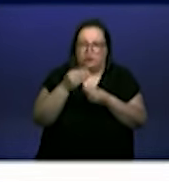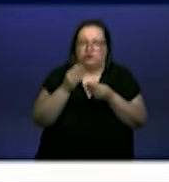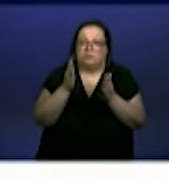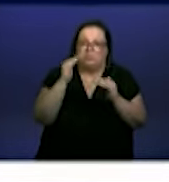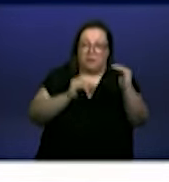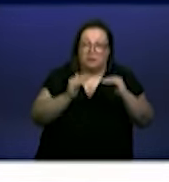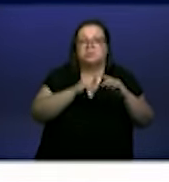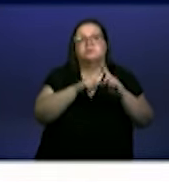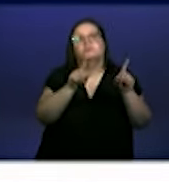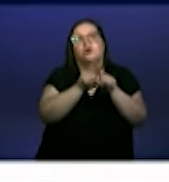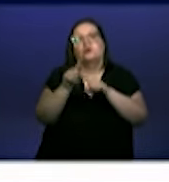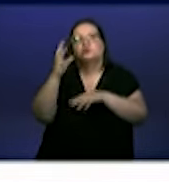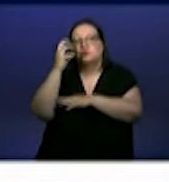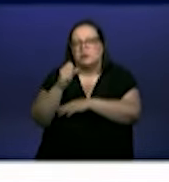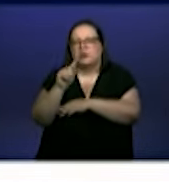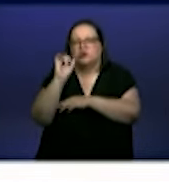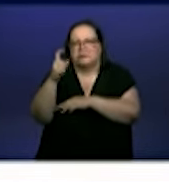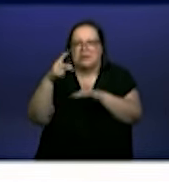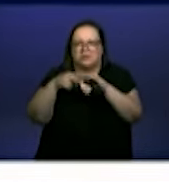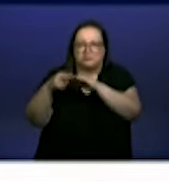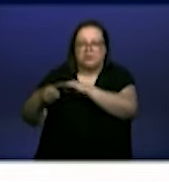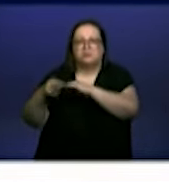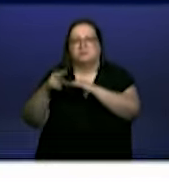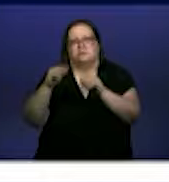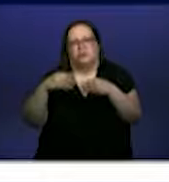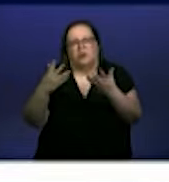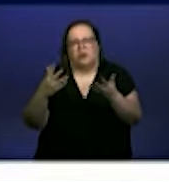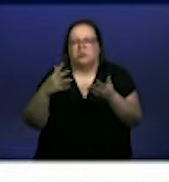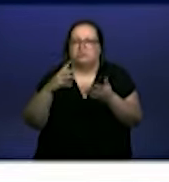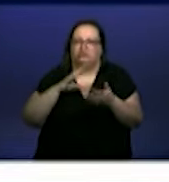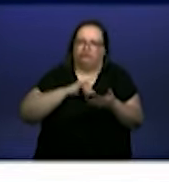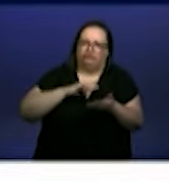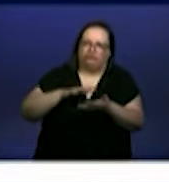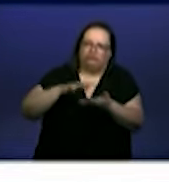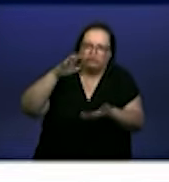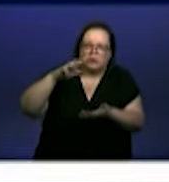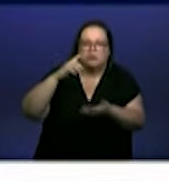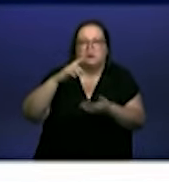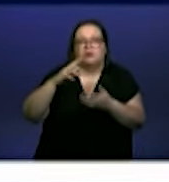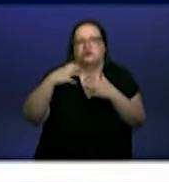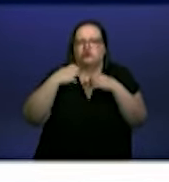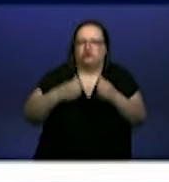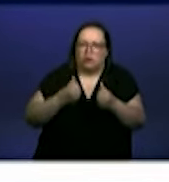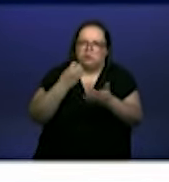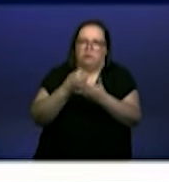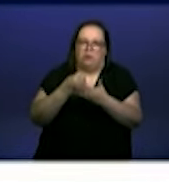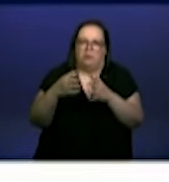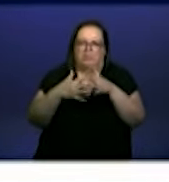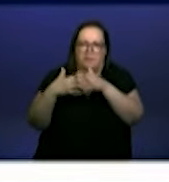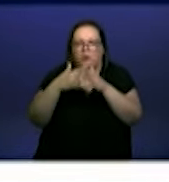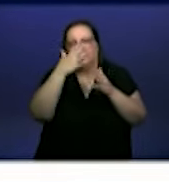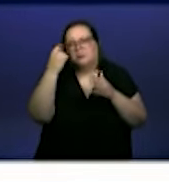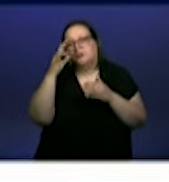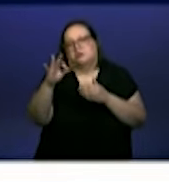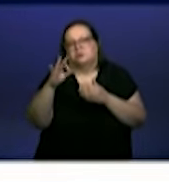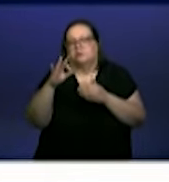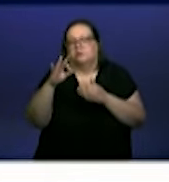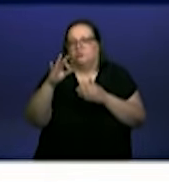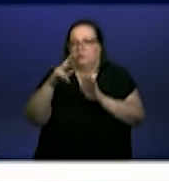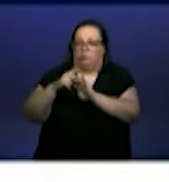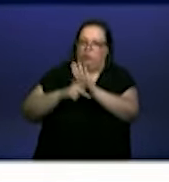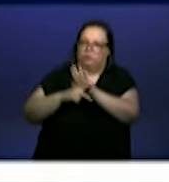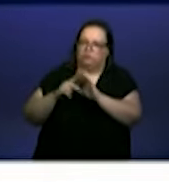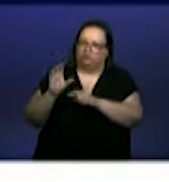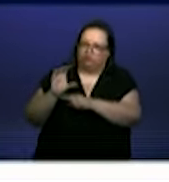providing tremendous prosperity. We now have the strongest economy in America because of the conservative principles that I helped lead while I